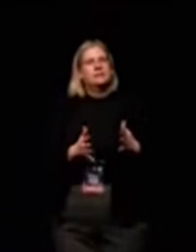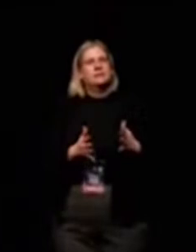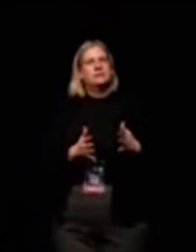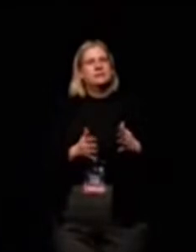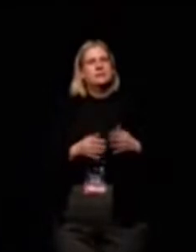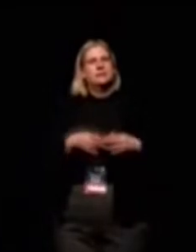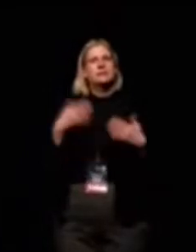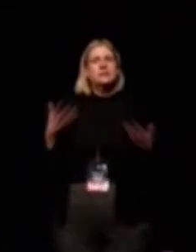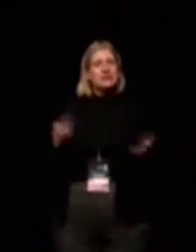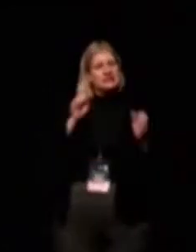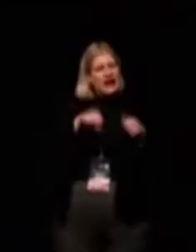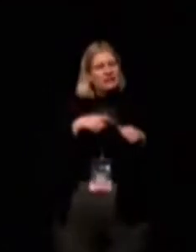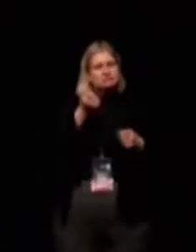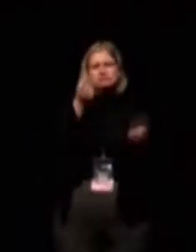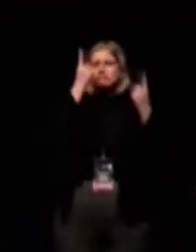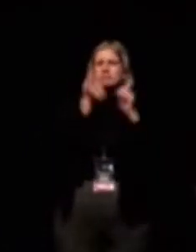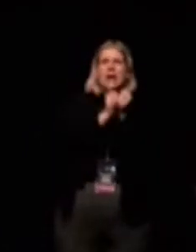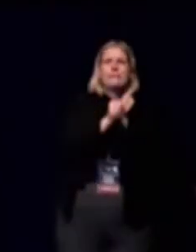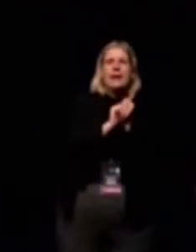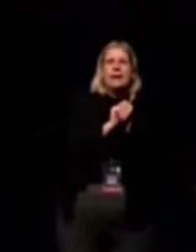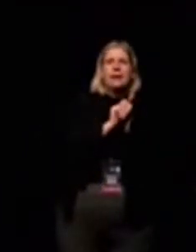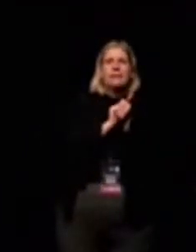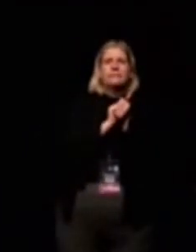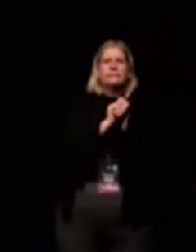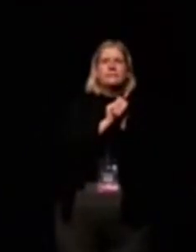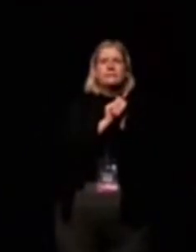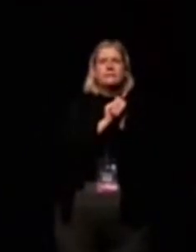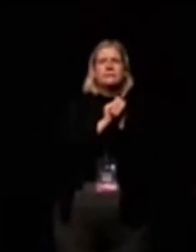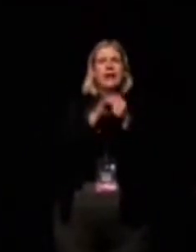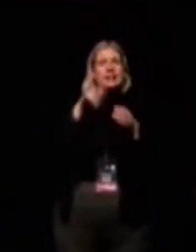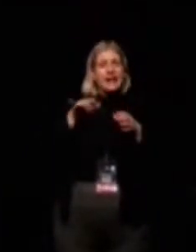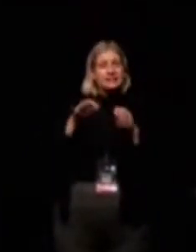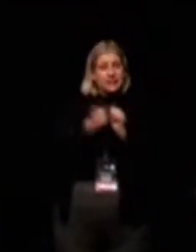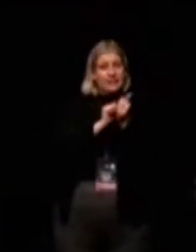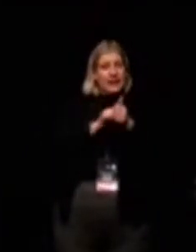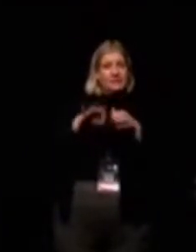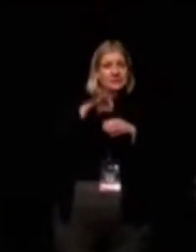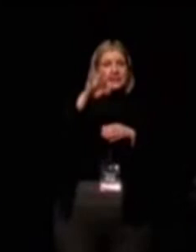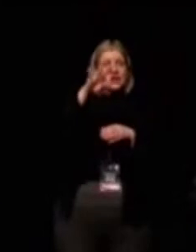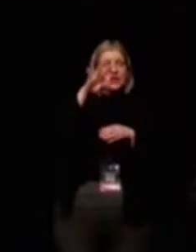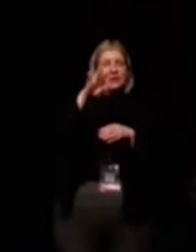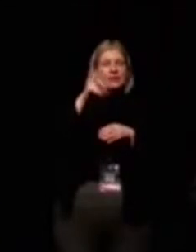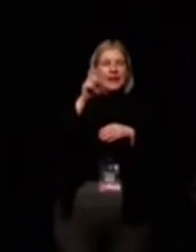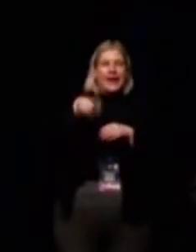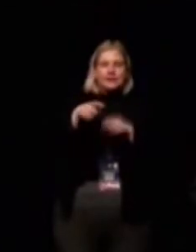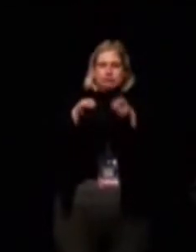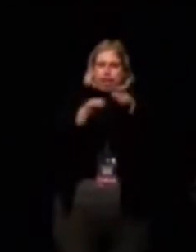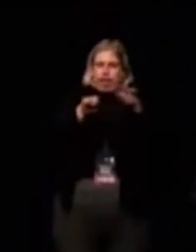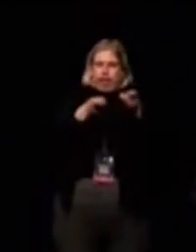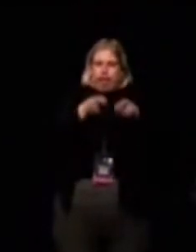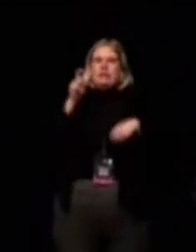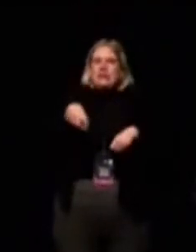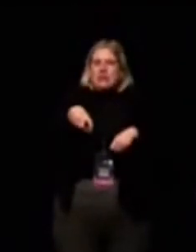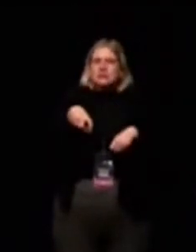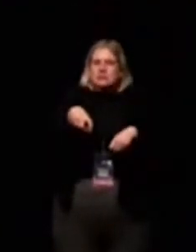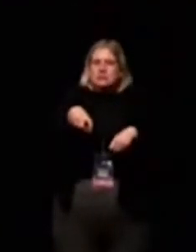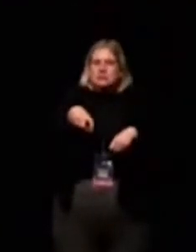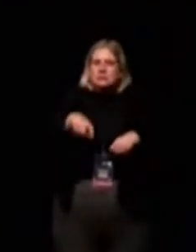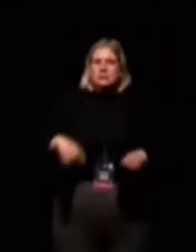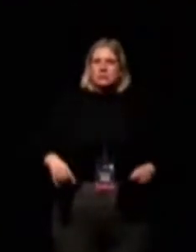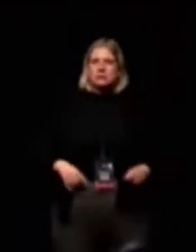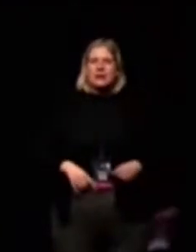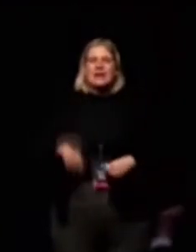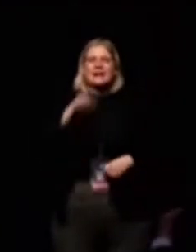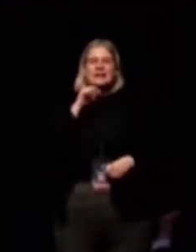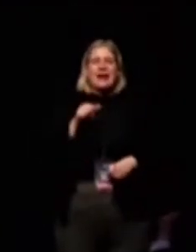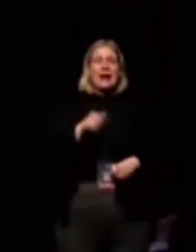competitive. We like a good fight. And that competitive spirit must be harnessed, and not